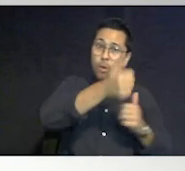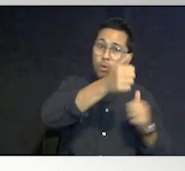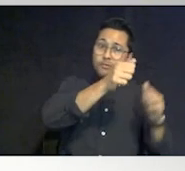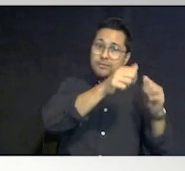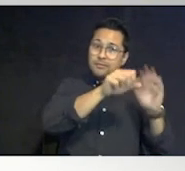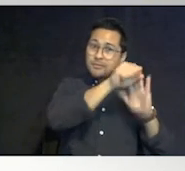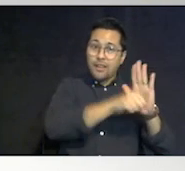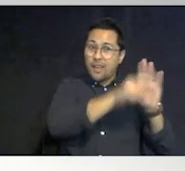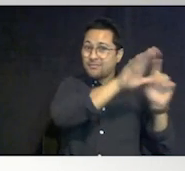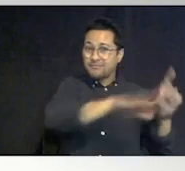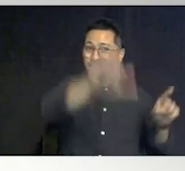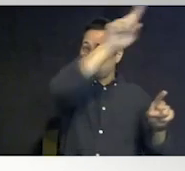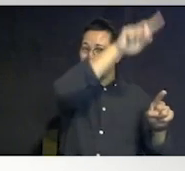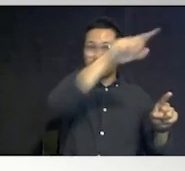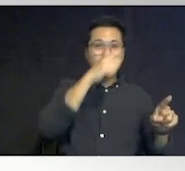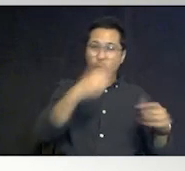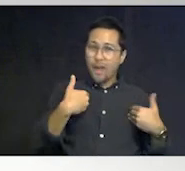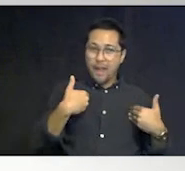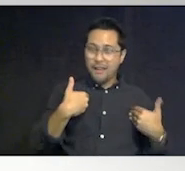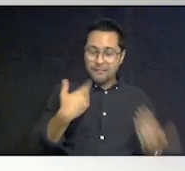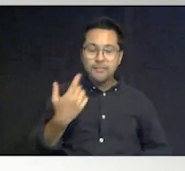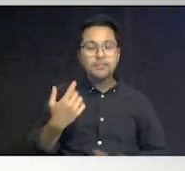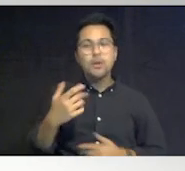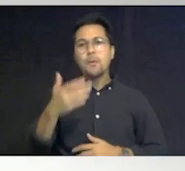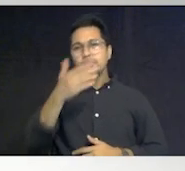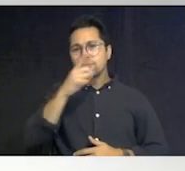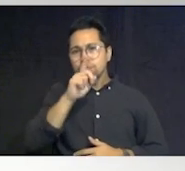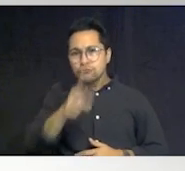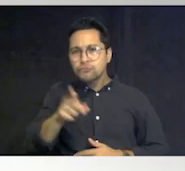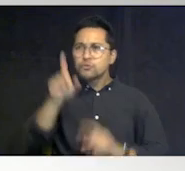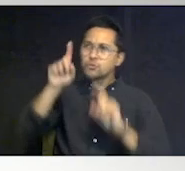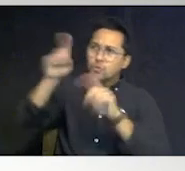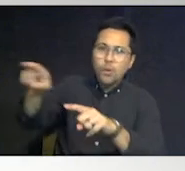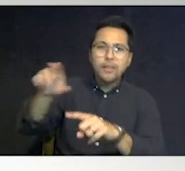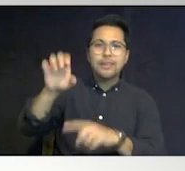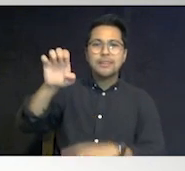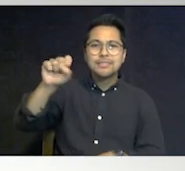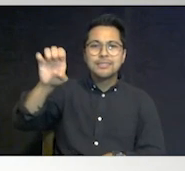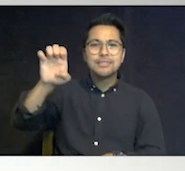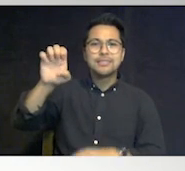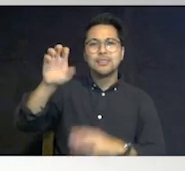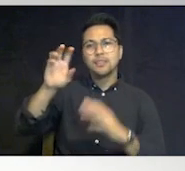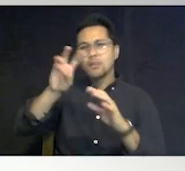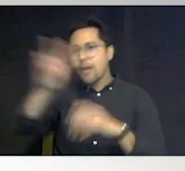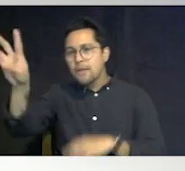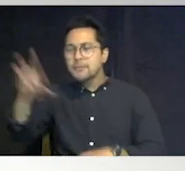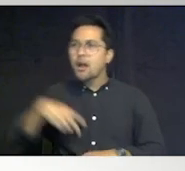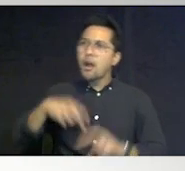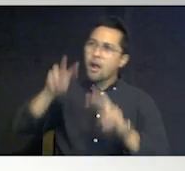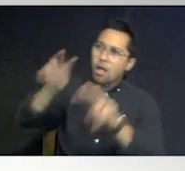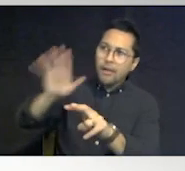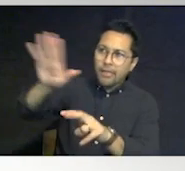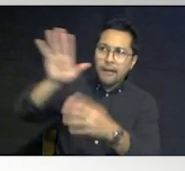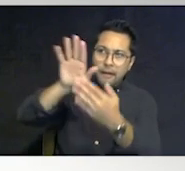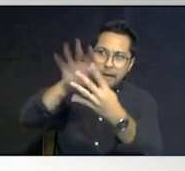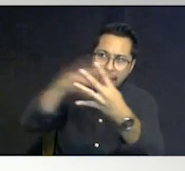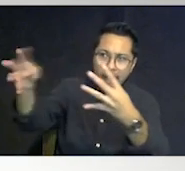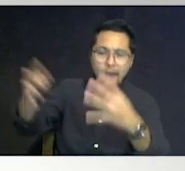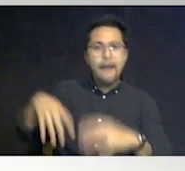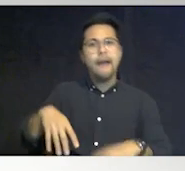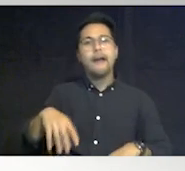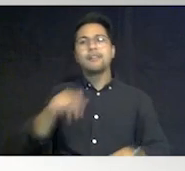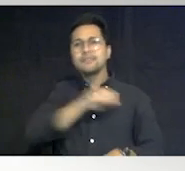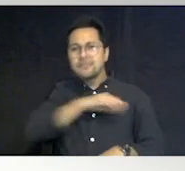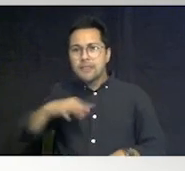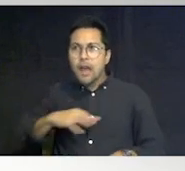making sure that we're going on the ESC website, we're looking at their calendar, we're reaching out to staff and finding out what